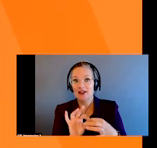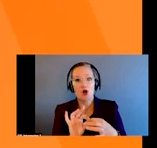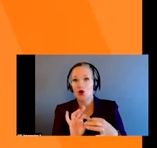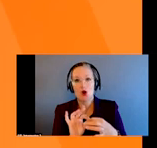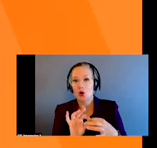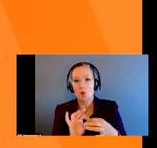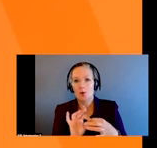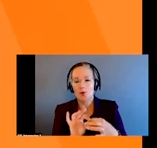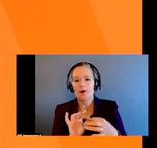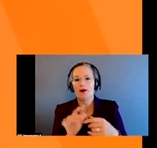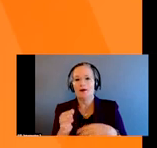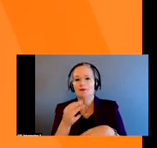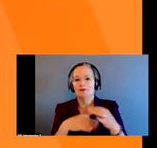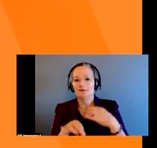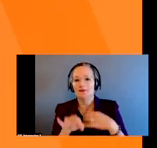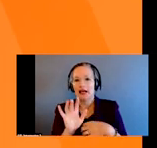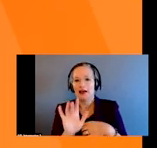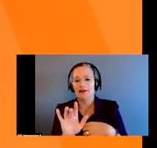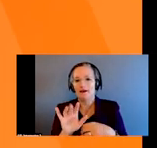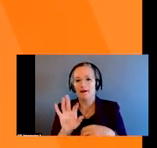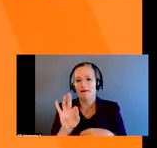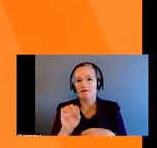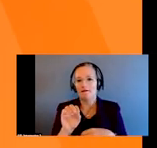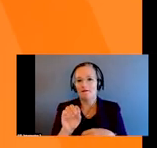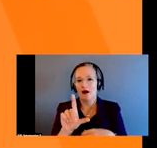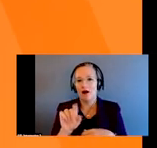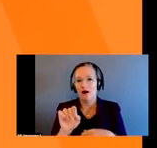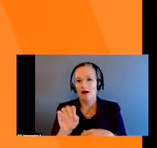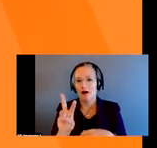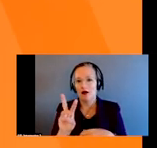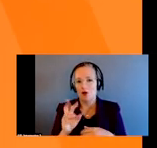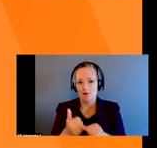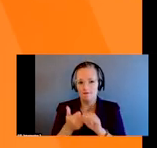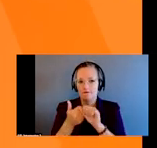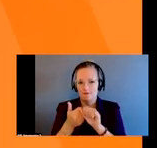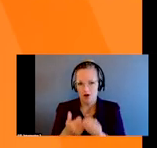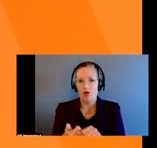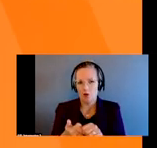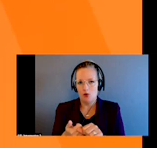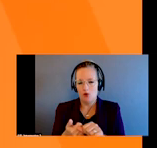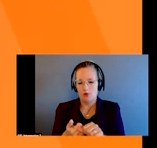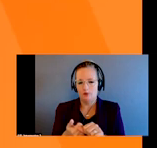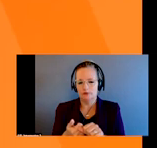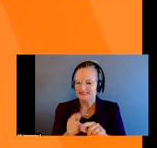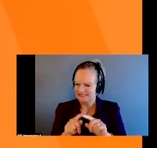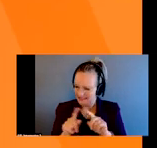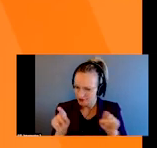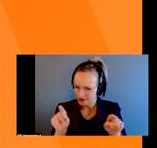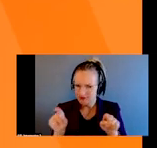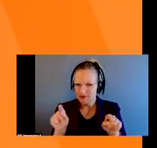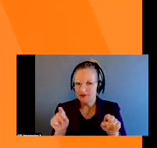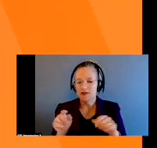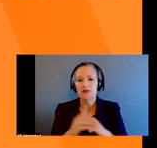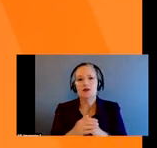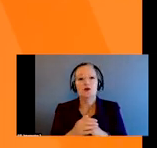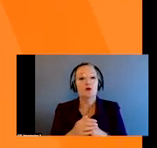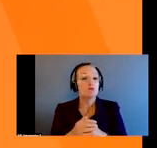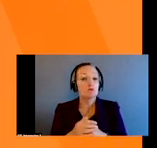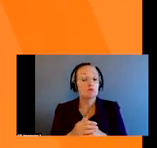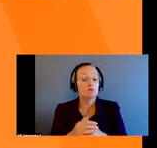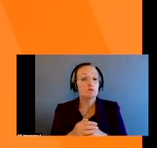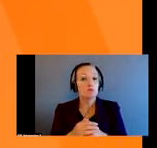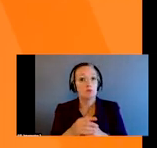I'm just going to hit follow. What that's going to allow me to do is I don't need their permission to follow